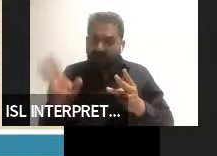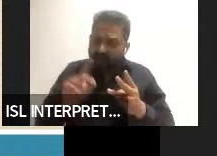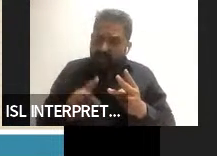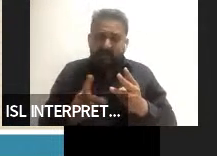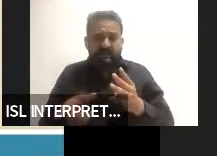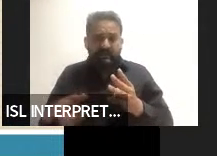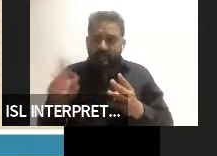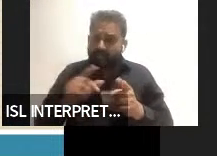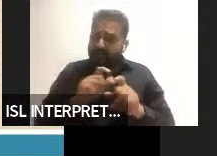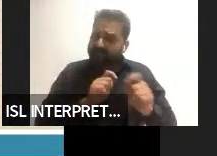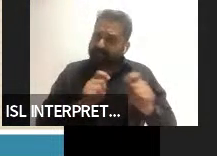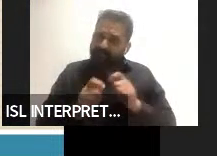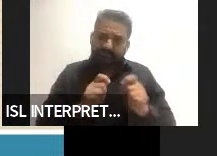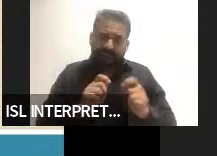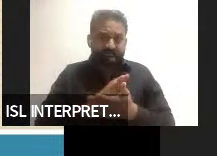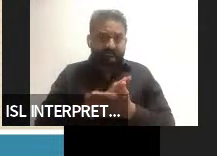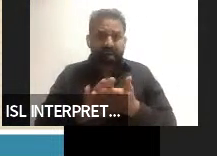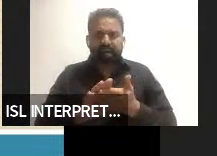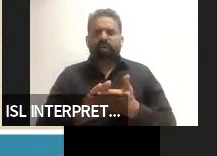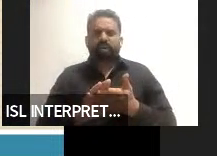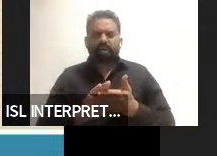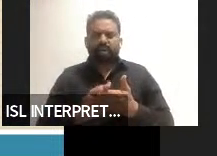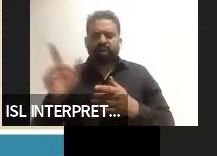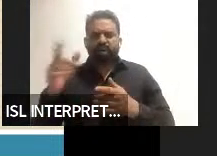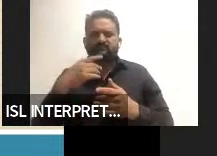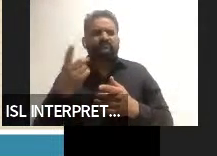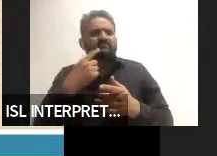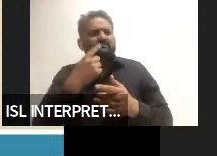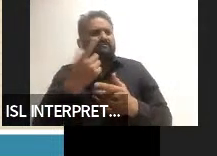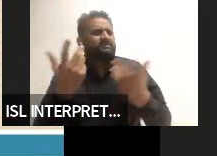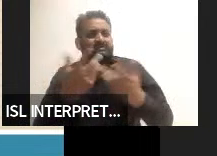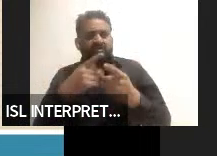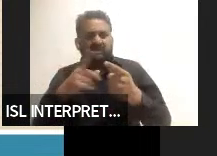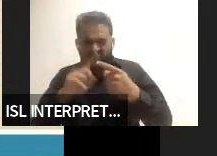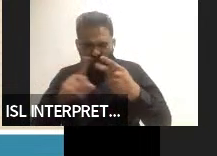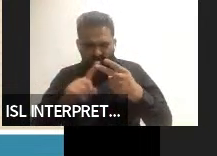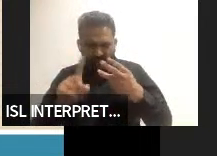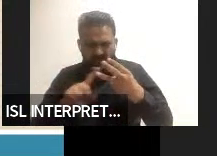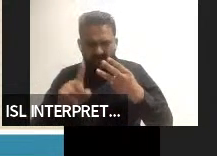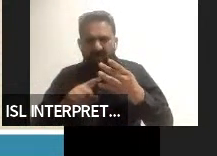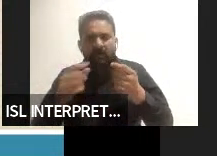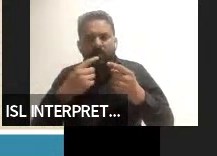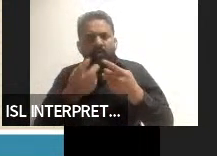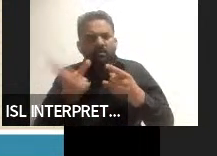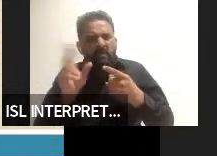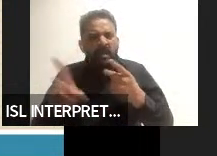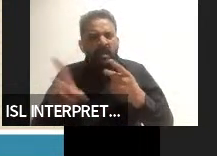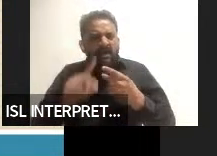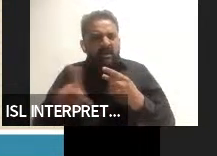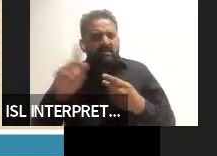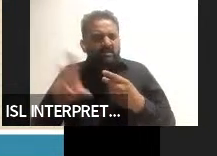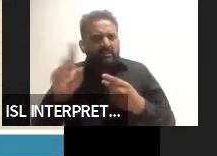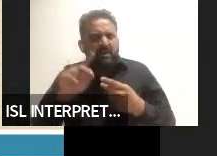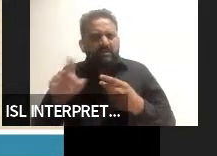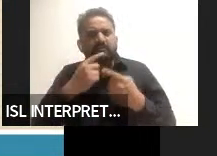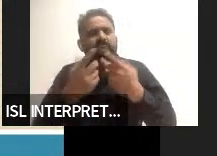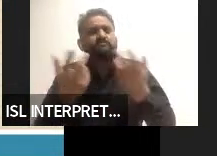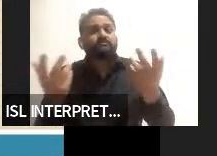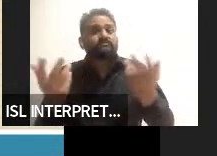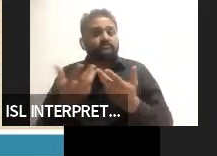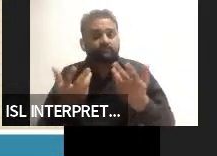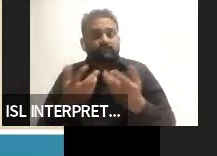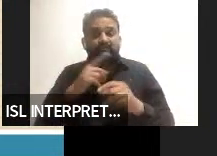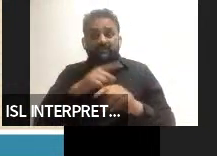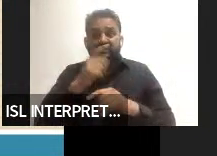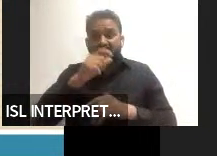again. Now, why he said so many times this word, again, again, again? Because even the